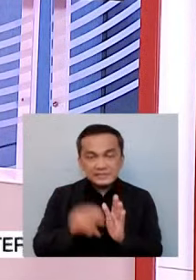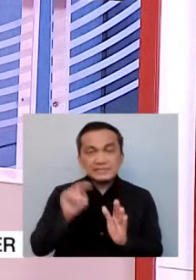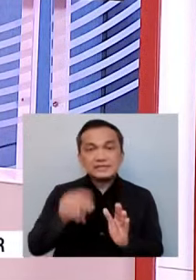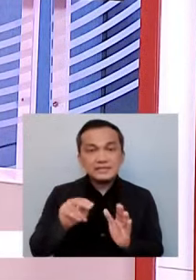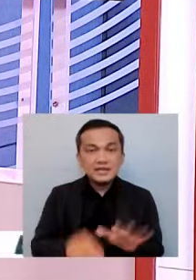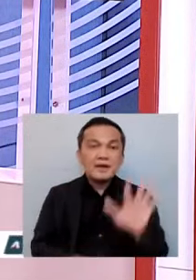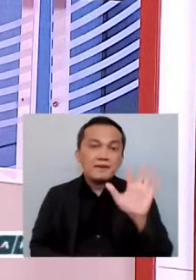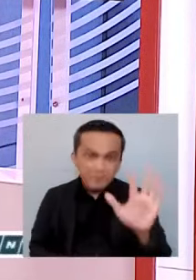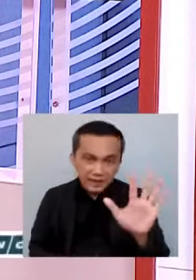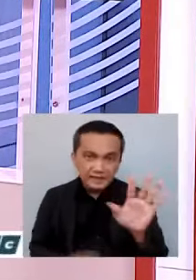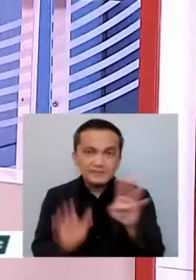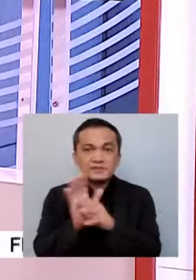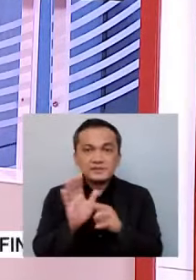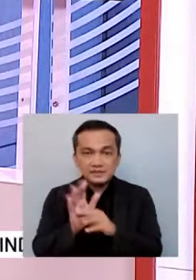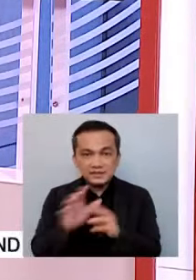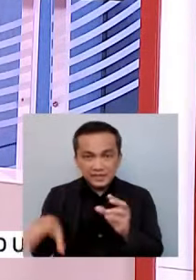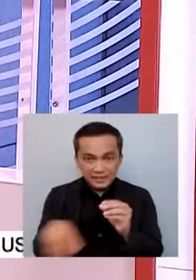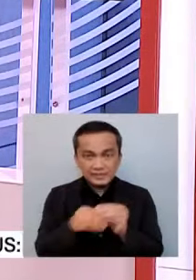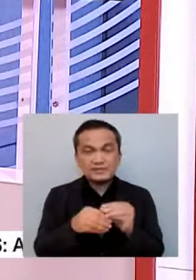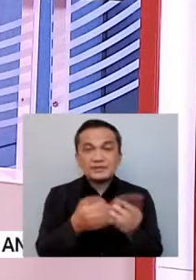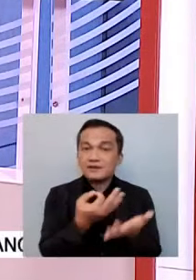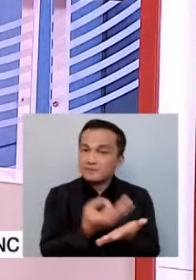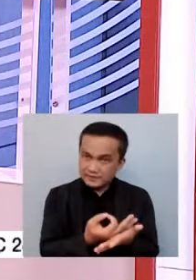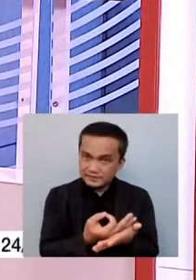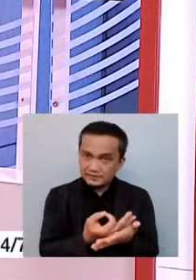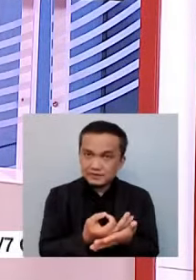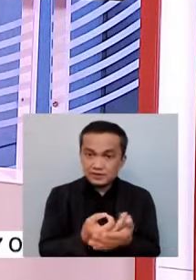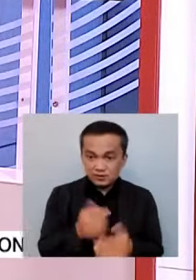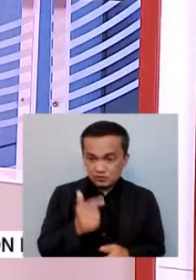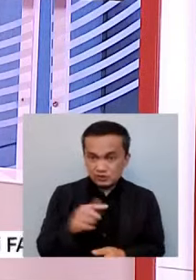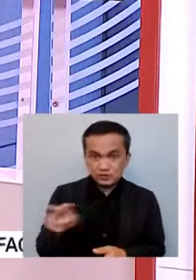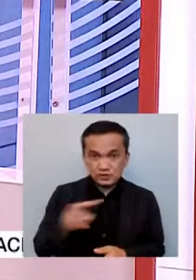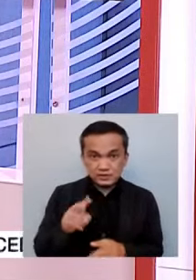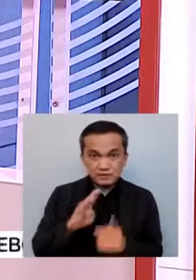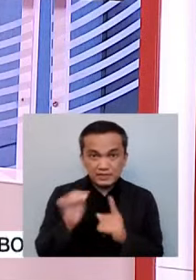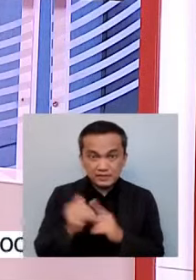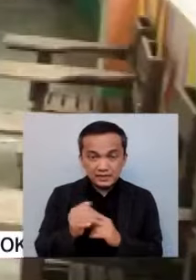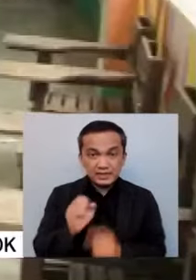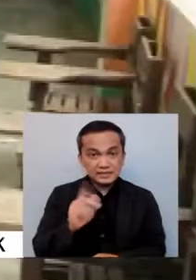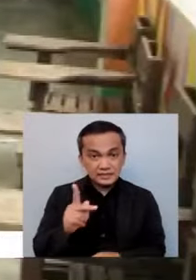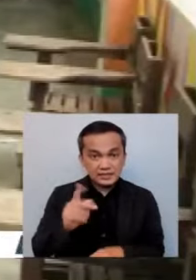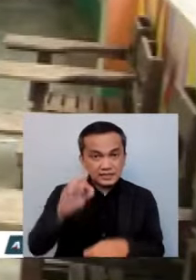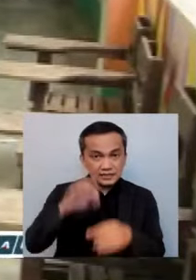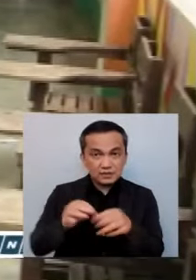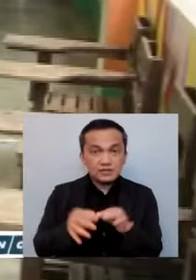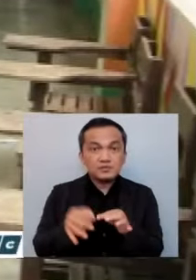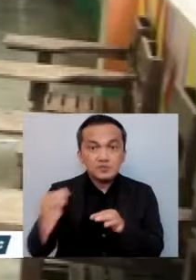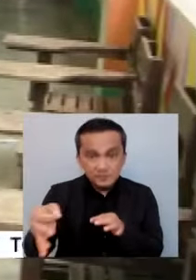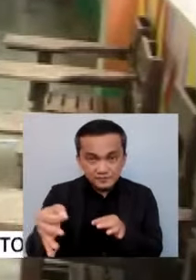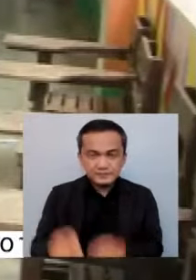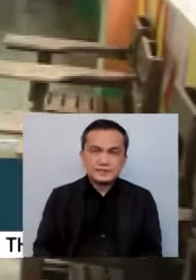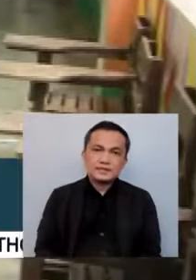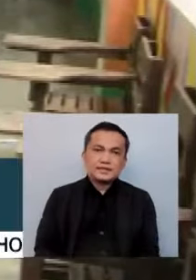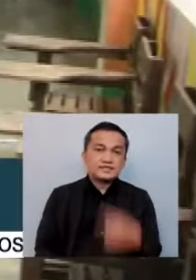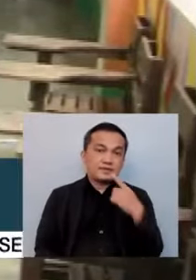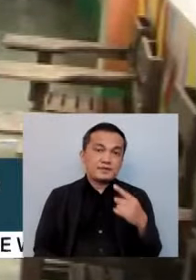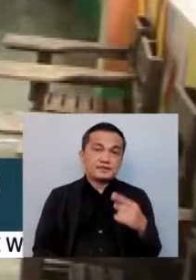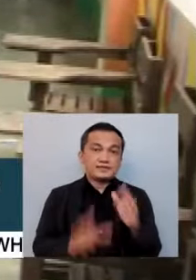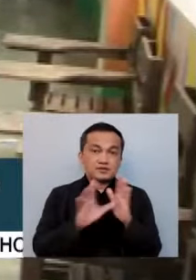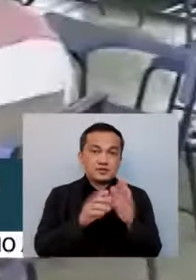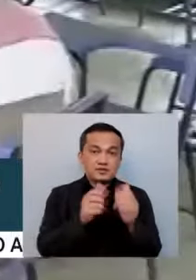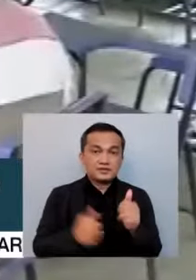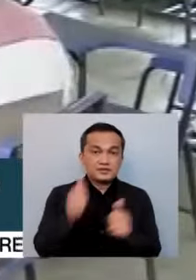billion pesos in additional funding if the 2022 Village and Youth Council elections are postponed. That's according to COMELEC Chairman George